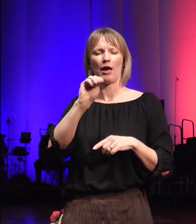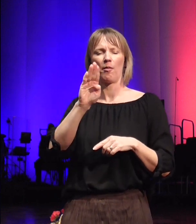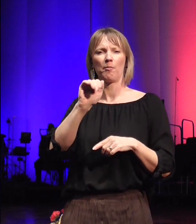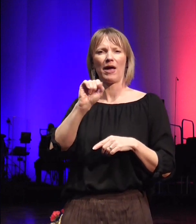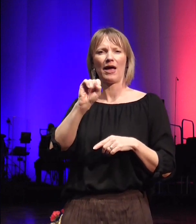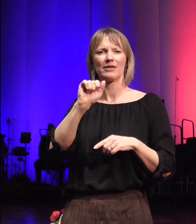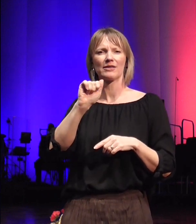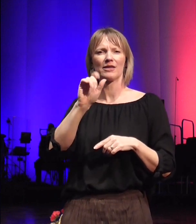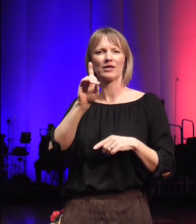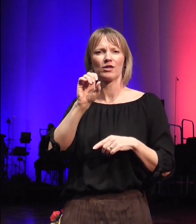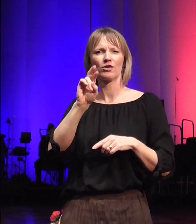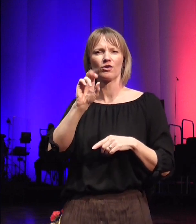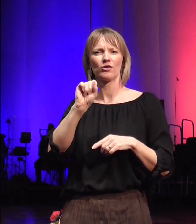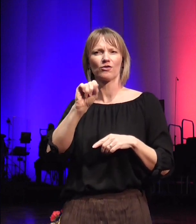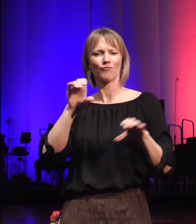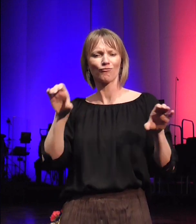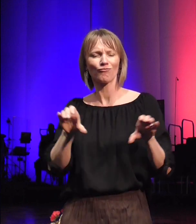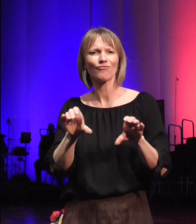we meet.